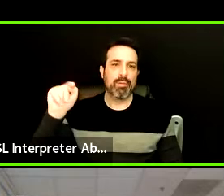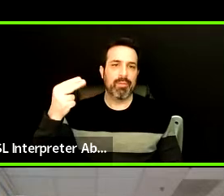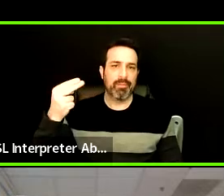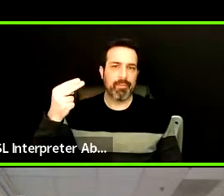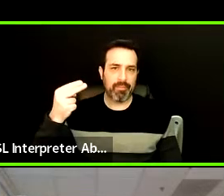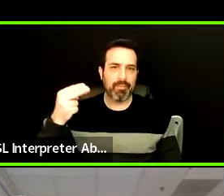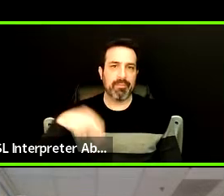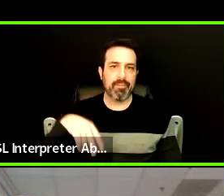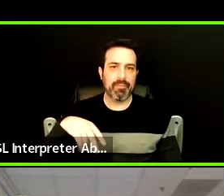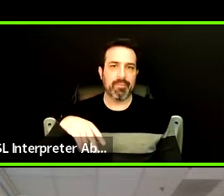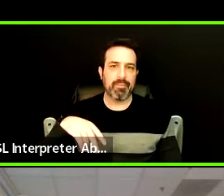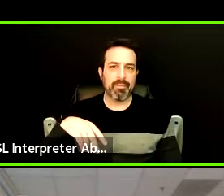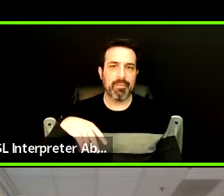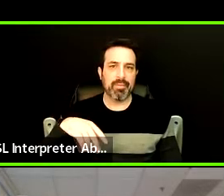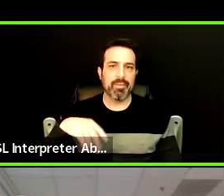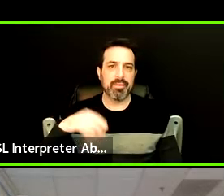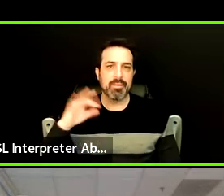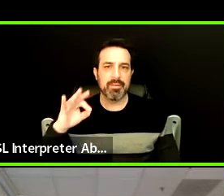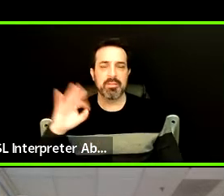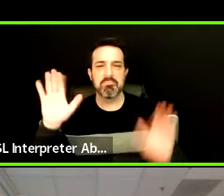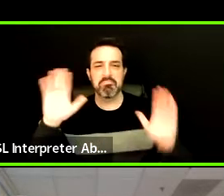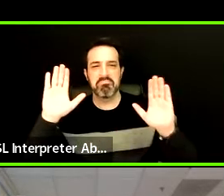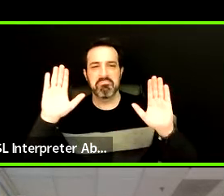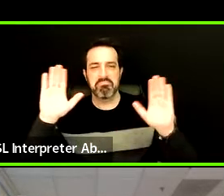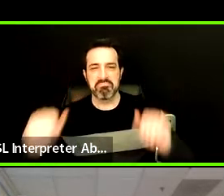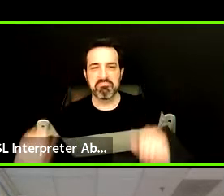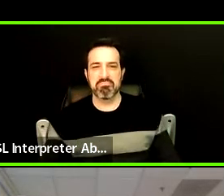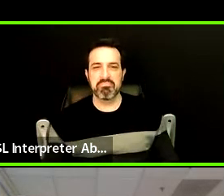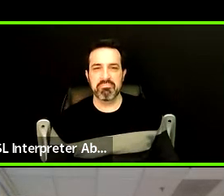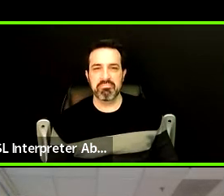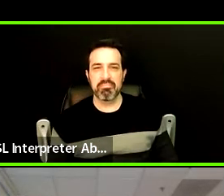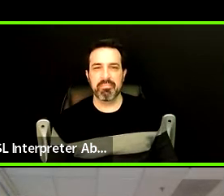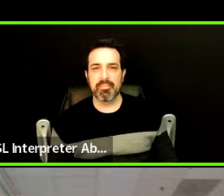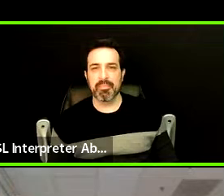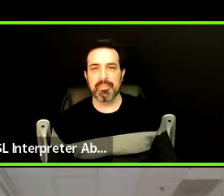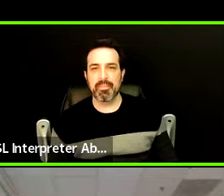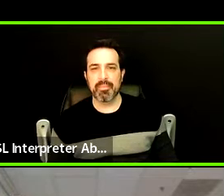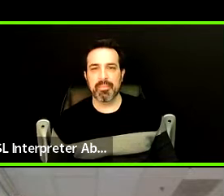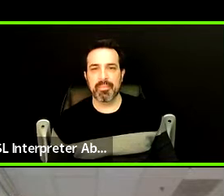right? Fourth week of the month. And I'll just say last call for